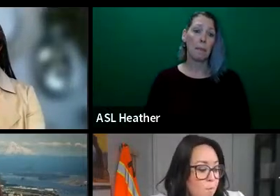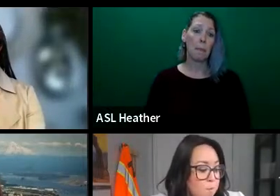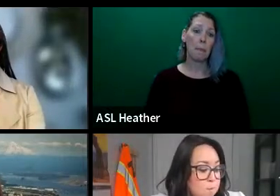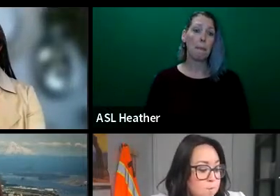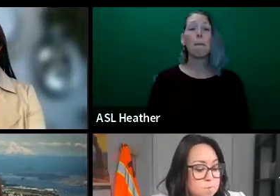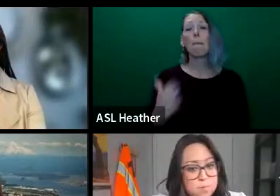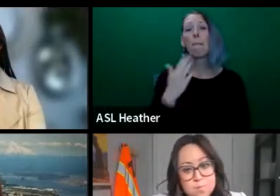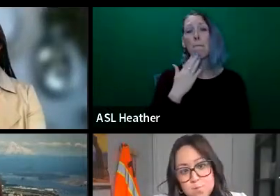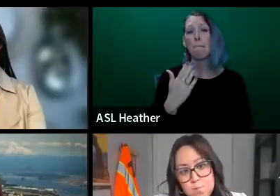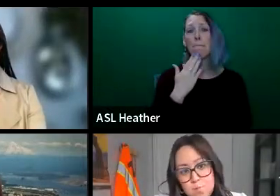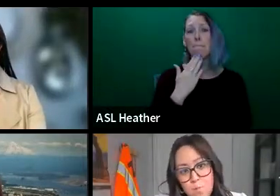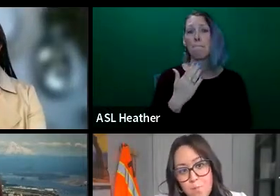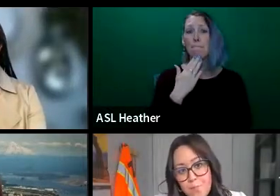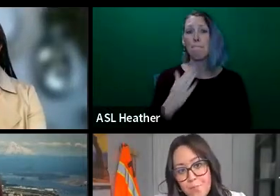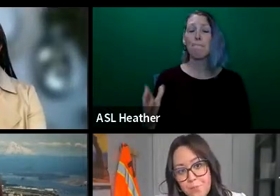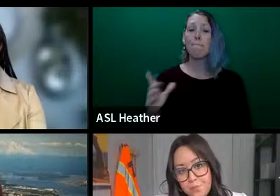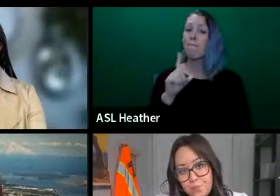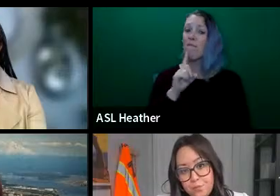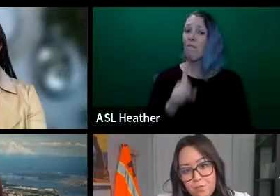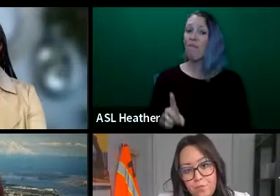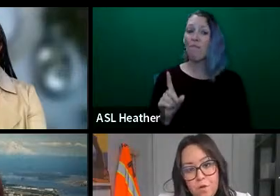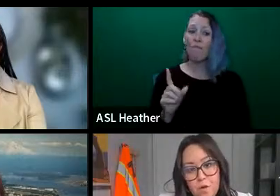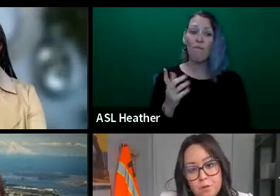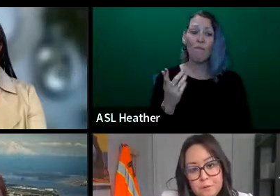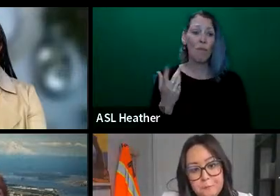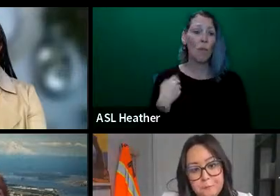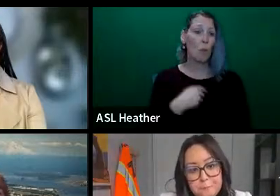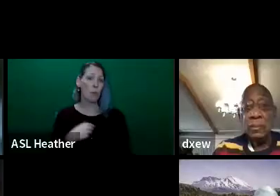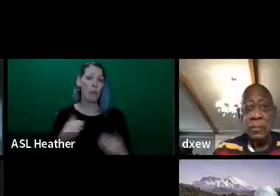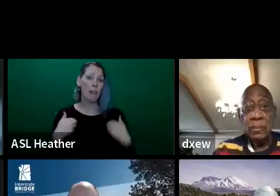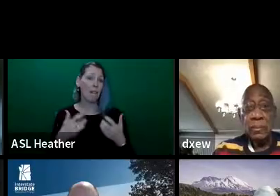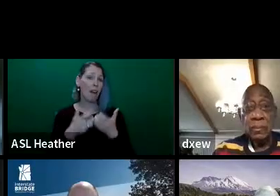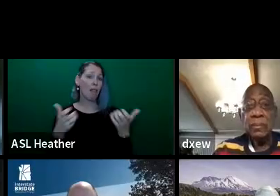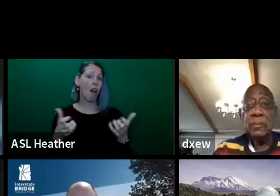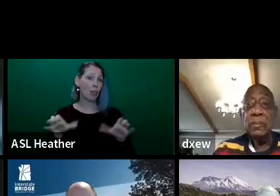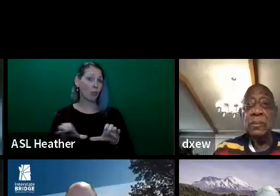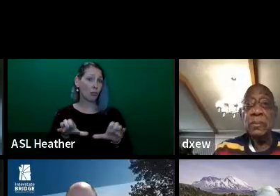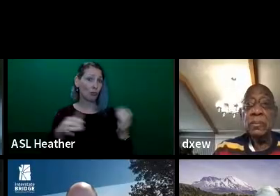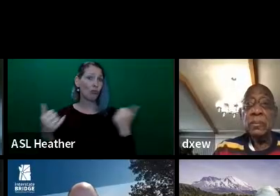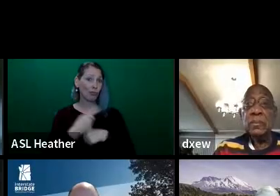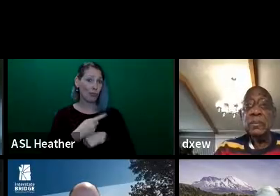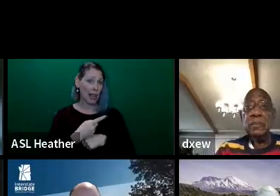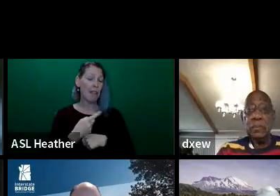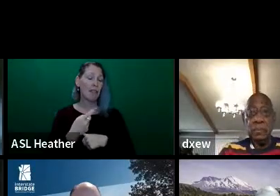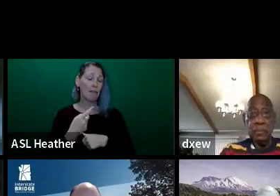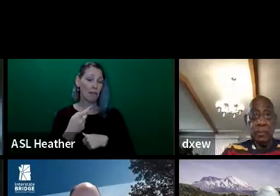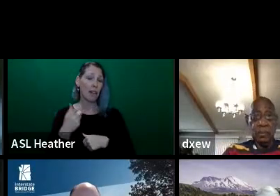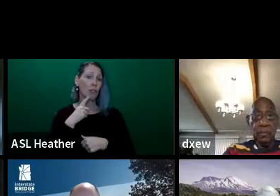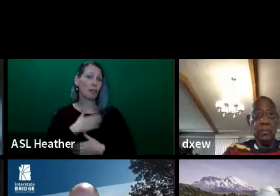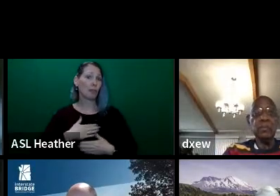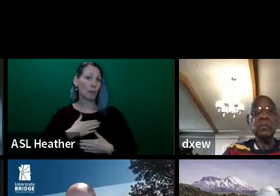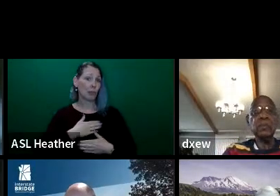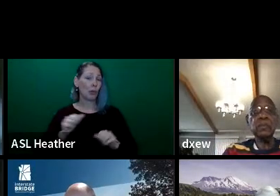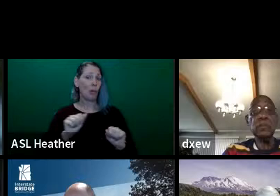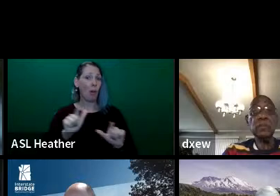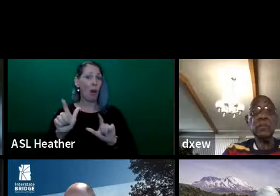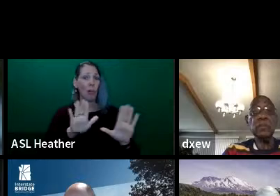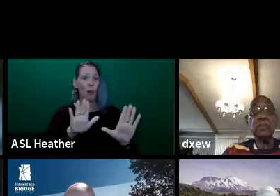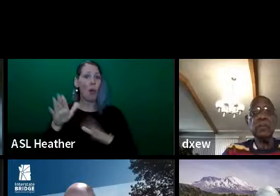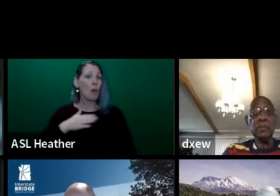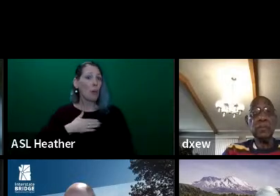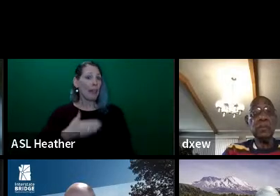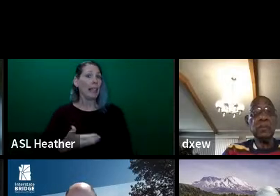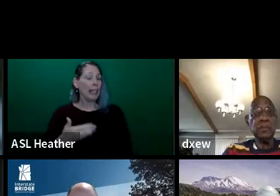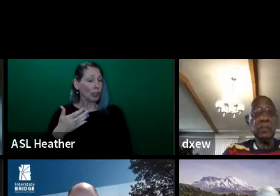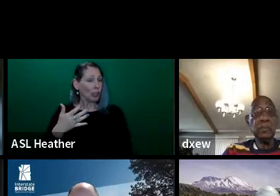Thanks, Melissa. No, I think really just we've got a lot to do today, and appreciate everybody's willingness to dig